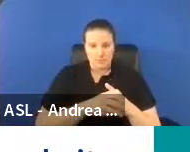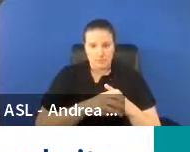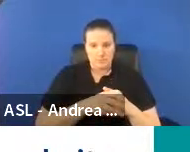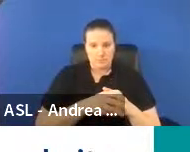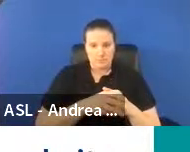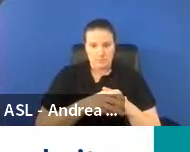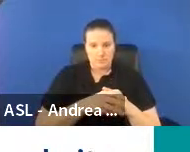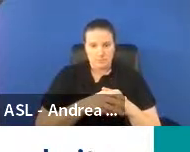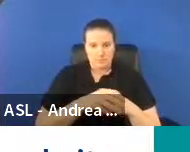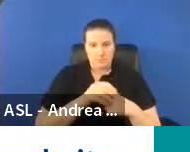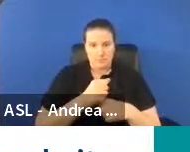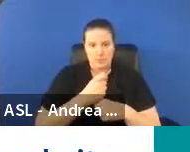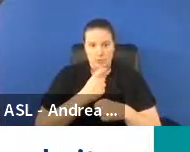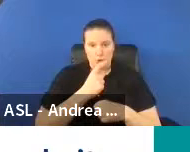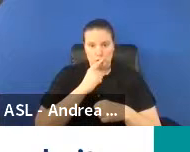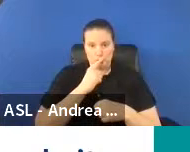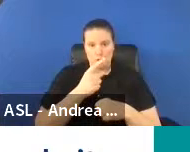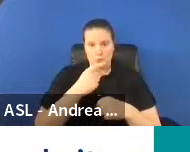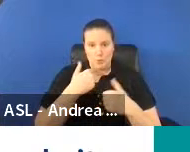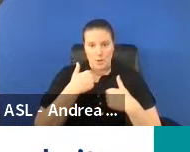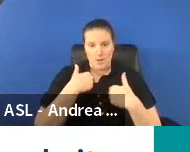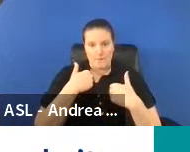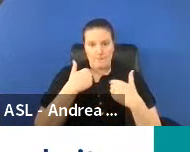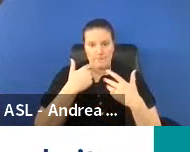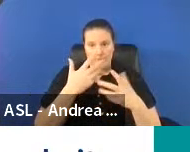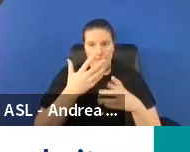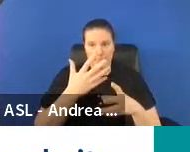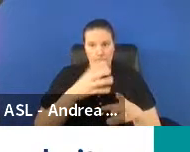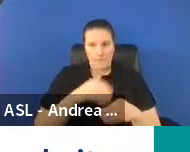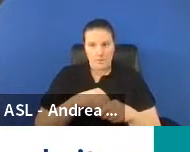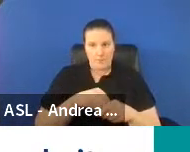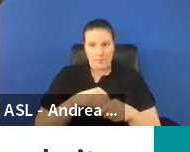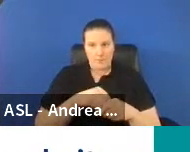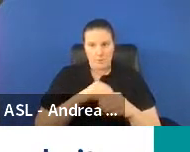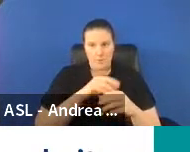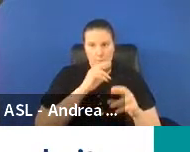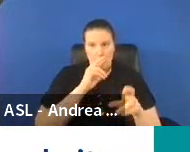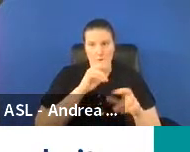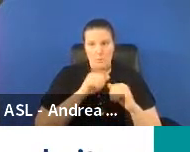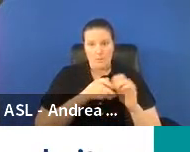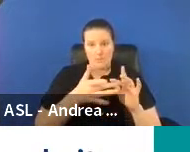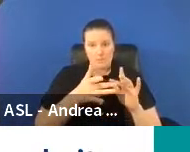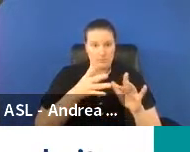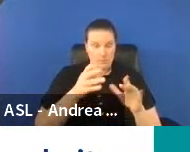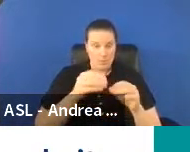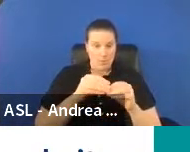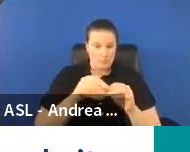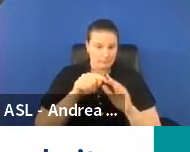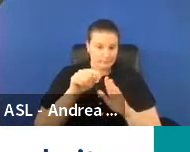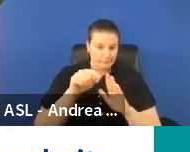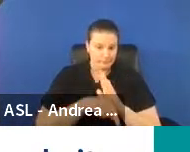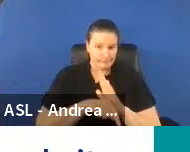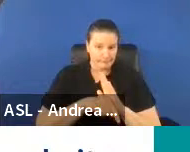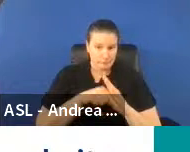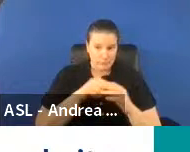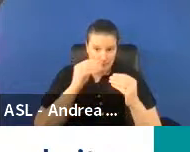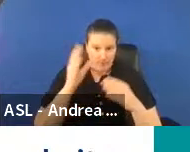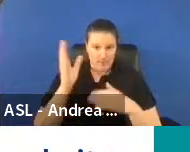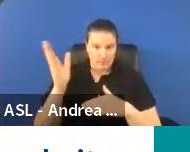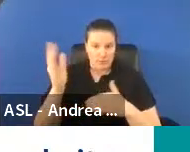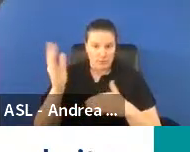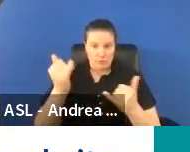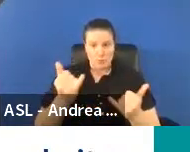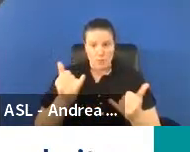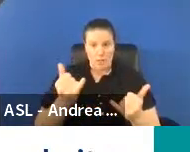going to make sure that we have our comprehensive engagement report posted to the website for all of you to see, to go into more depth about the information that was presented today.